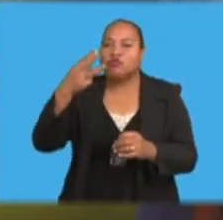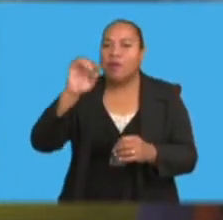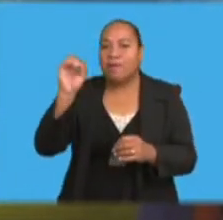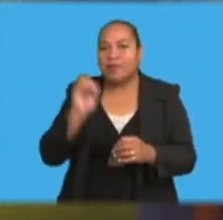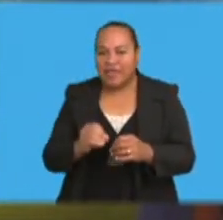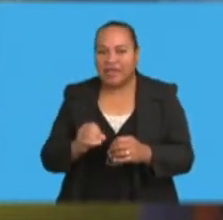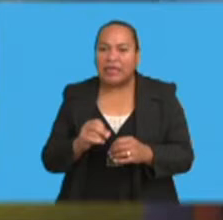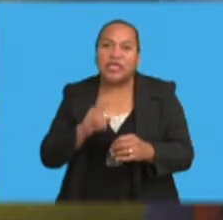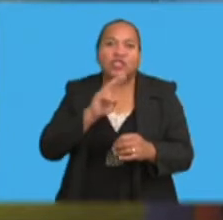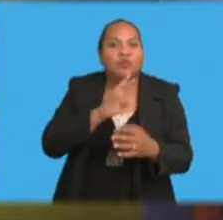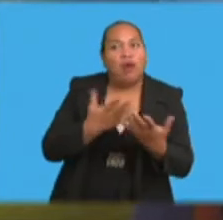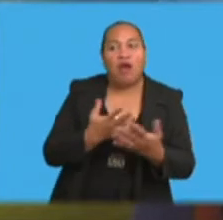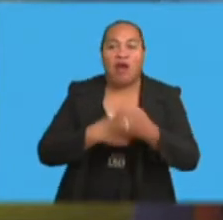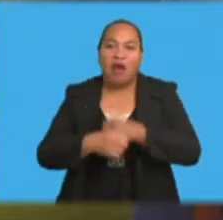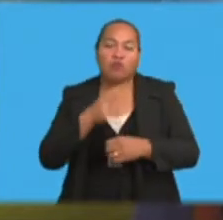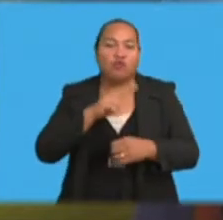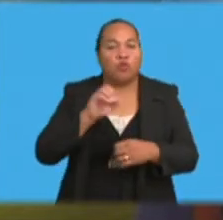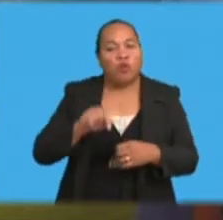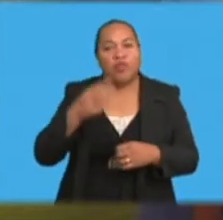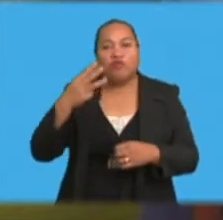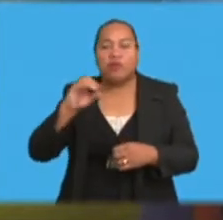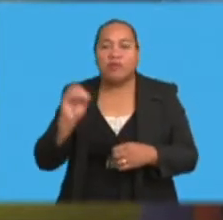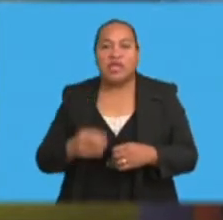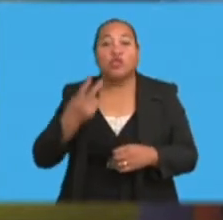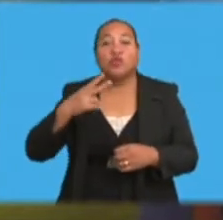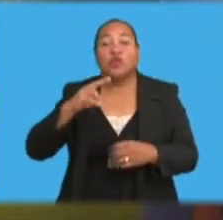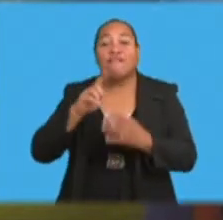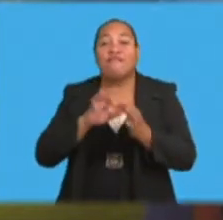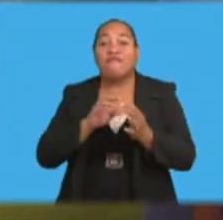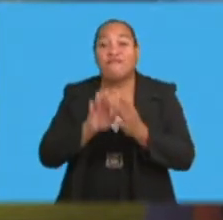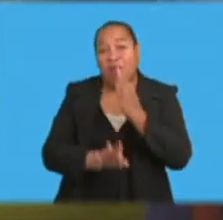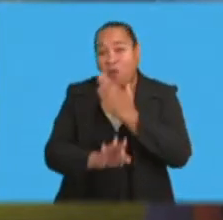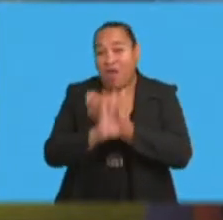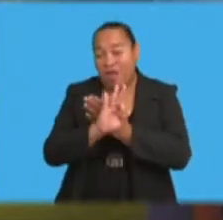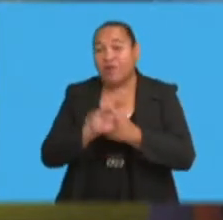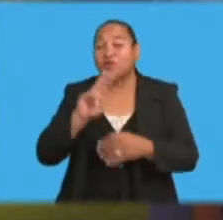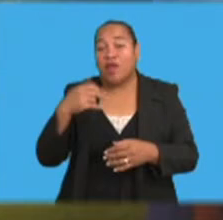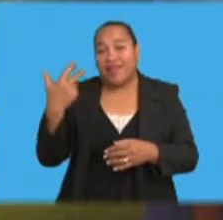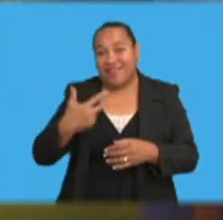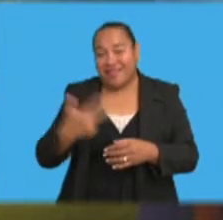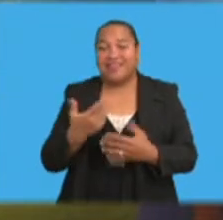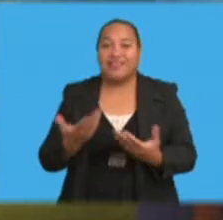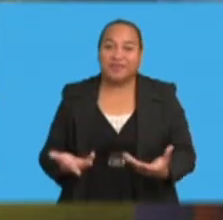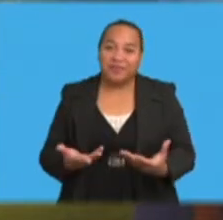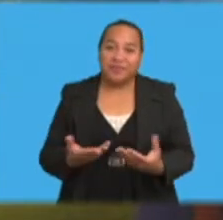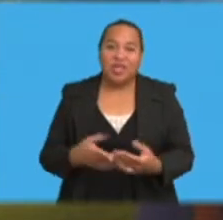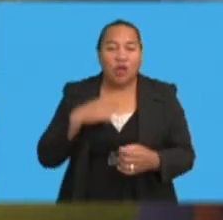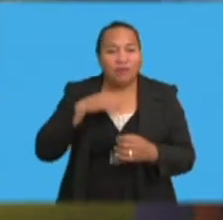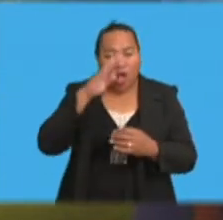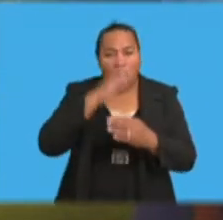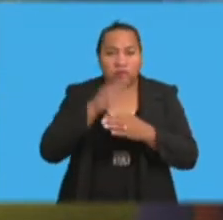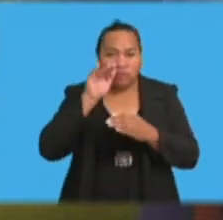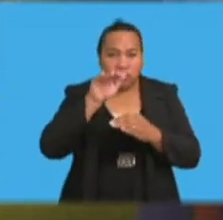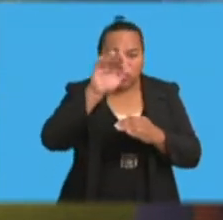inflation rate was 2.3% in February 2018. The current forecast for year-end inflation is expected to be around